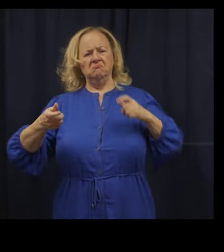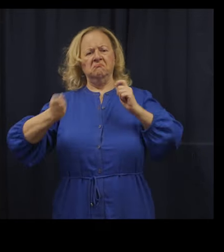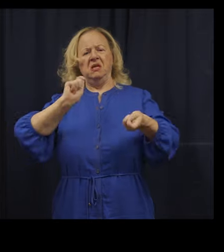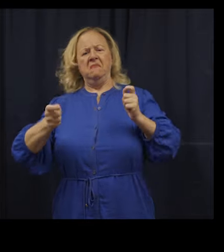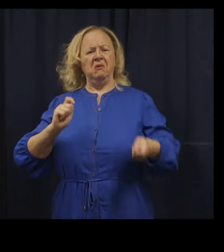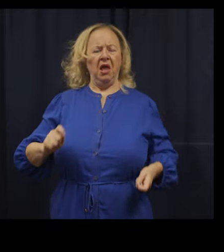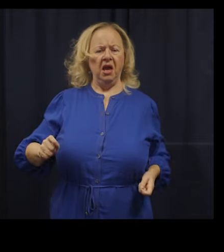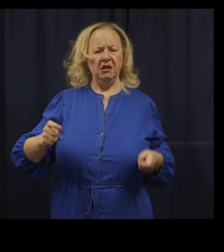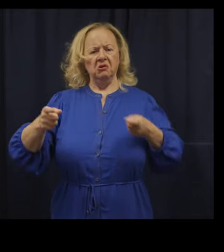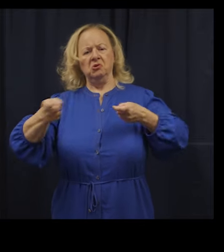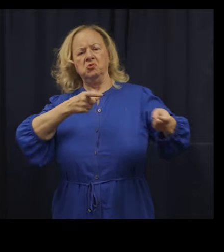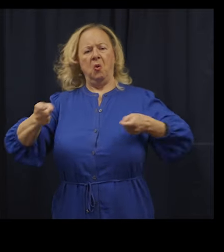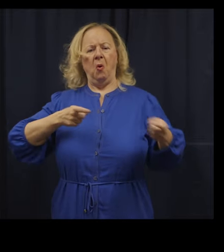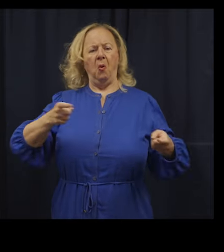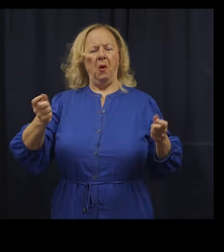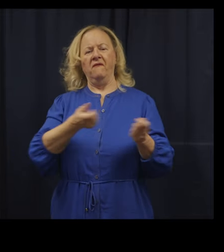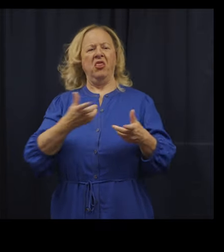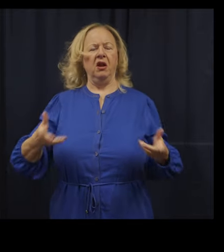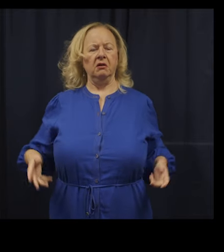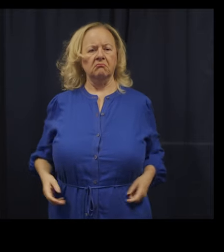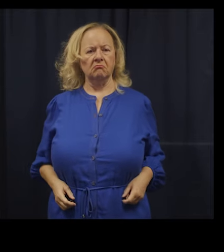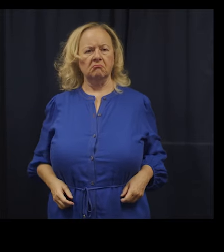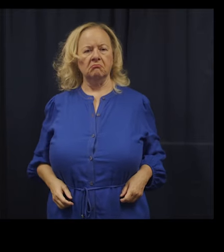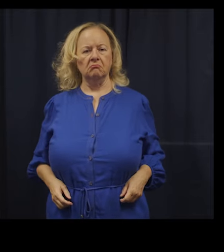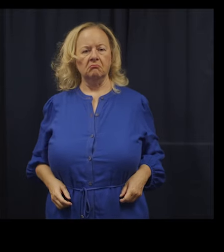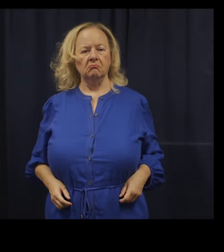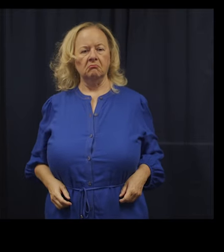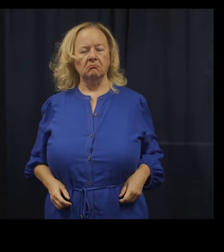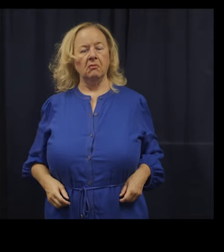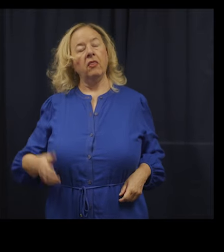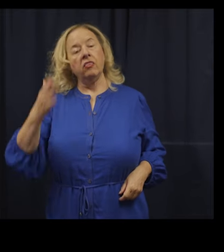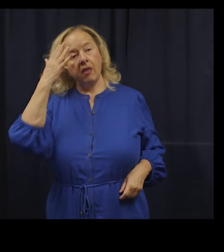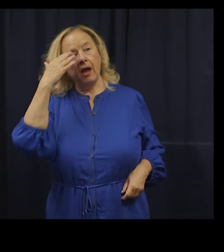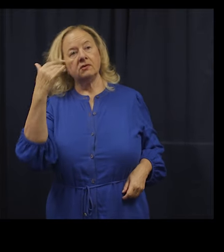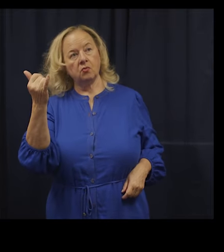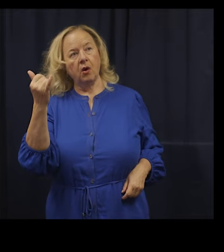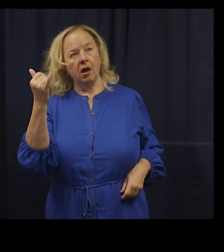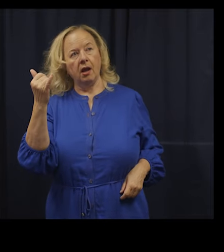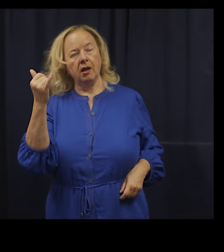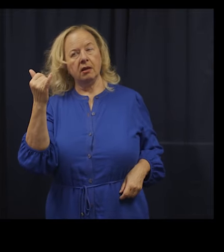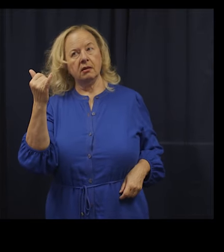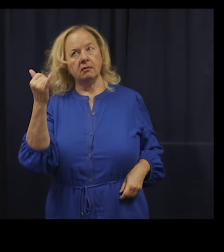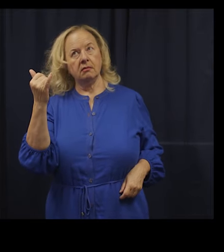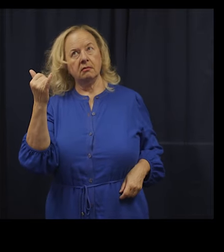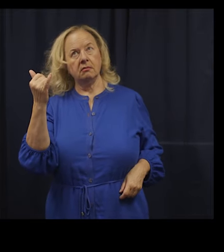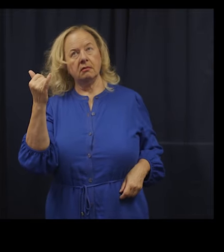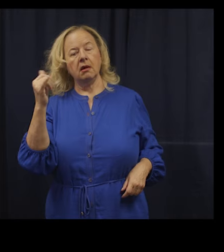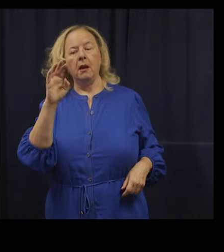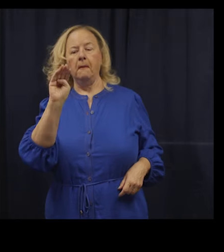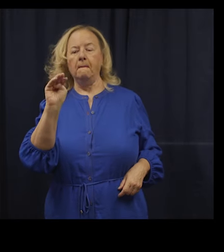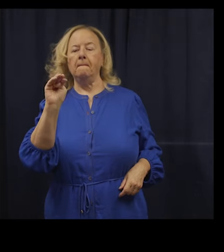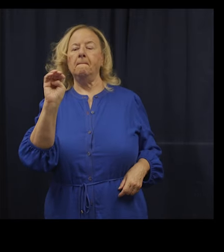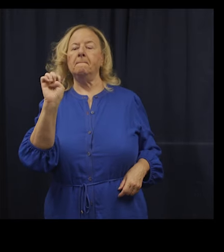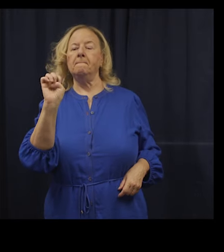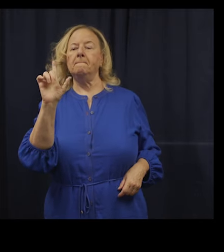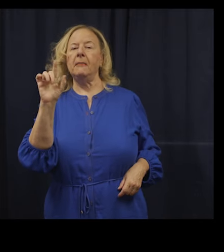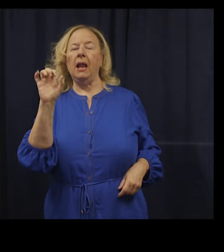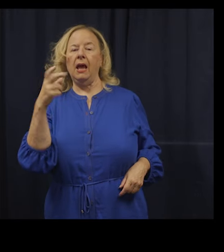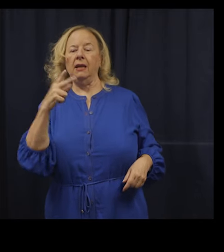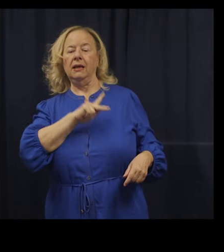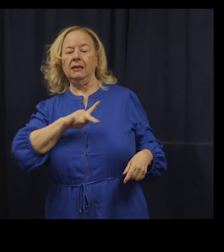and control everything. That's why it's not. A melech in the Bible, a